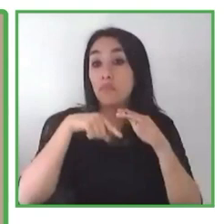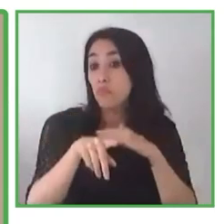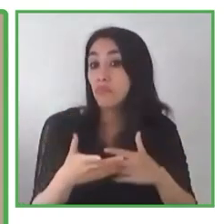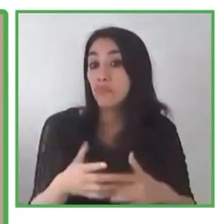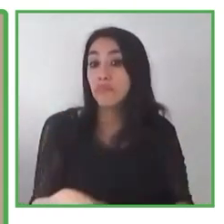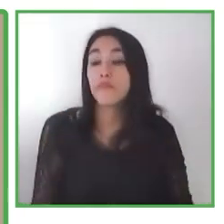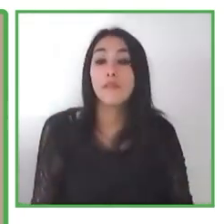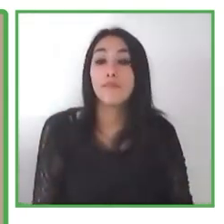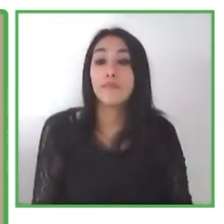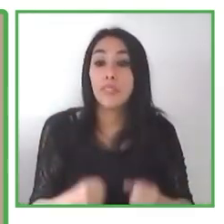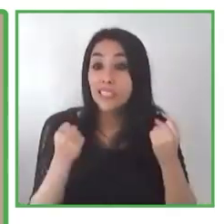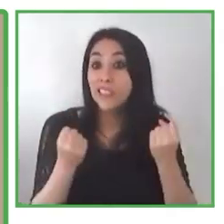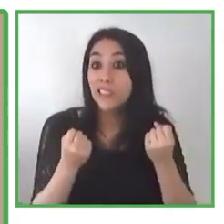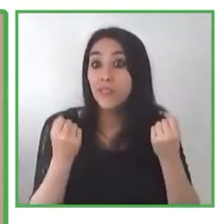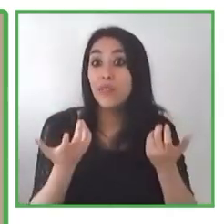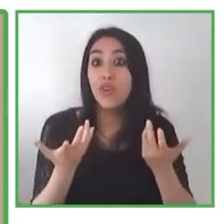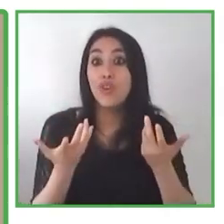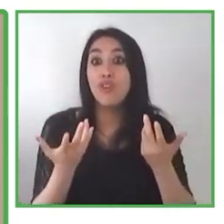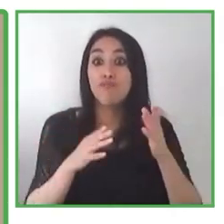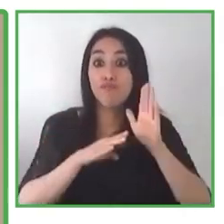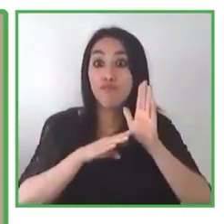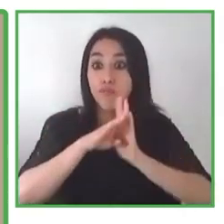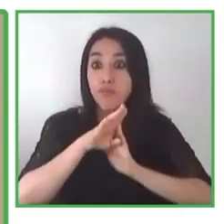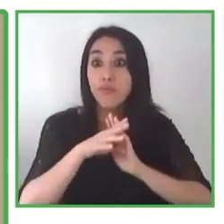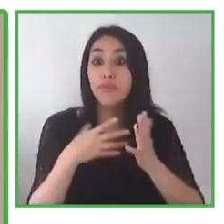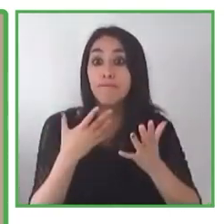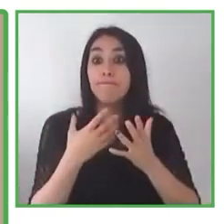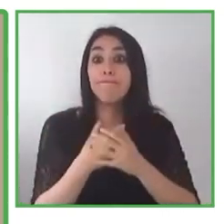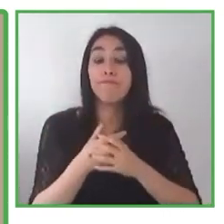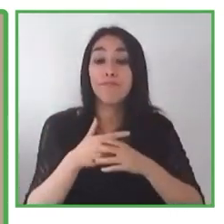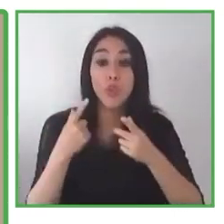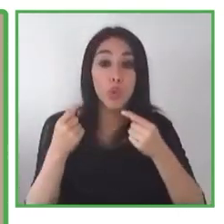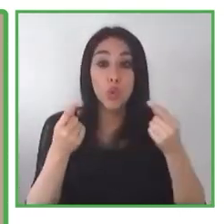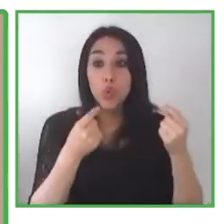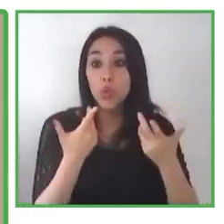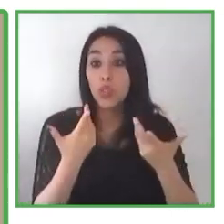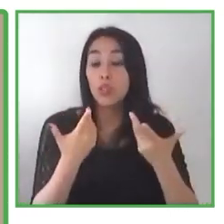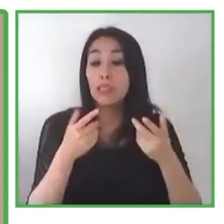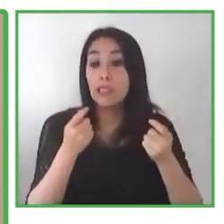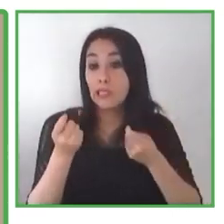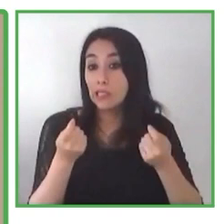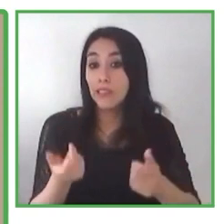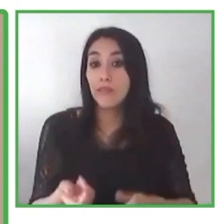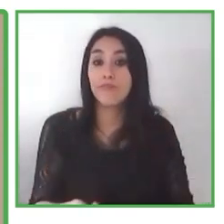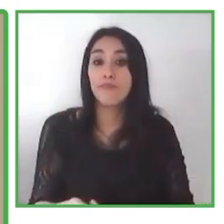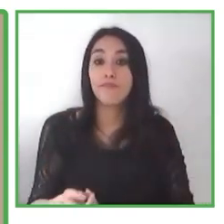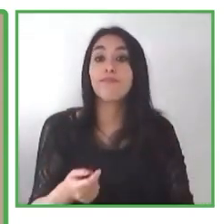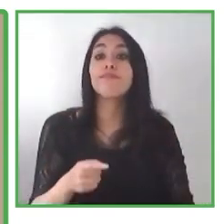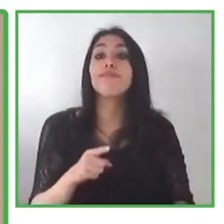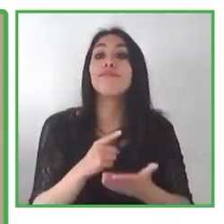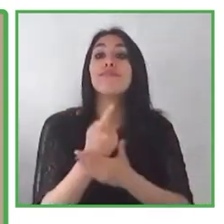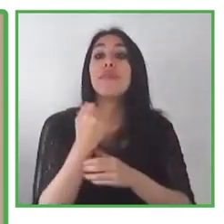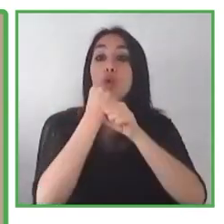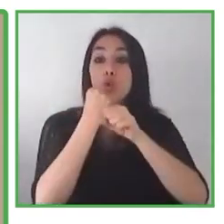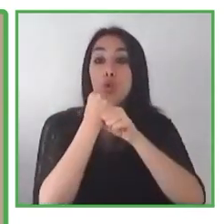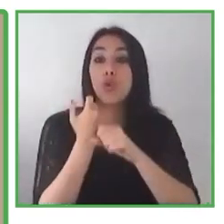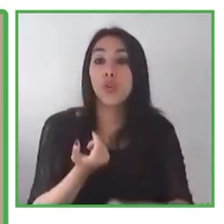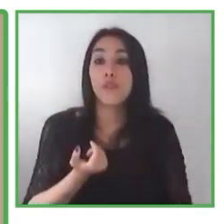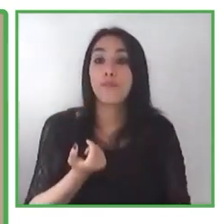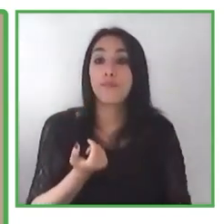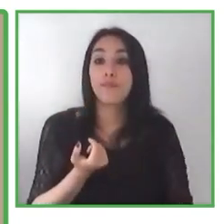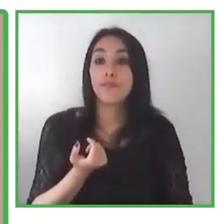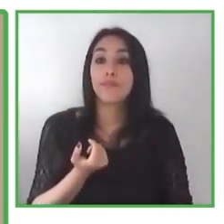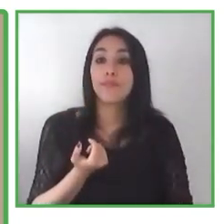legislation promotes their social inclusion, but education and opportunities and work